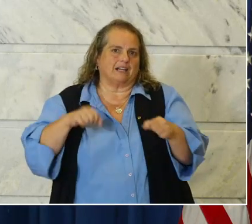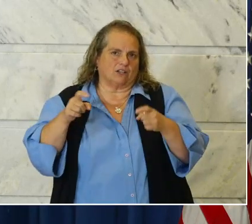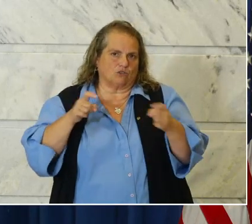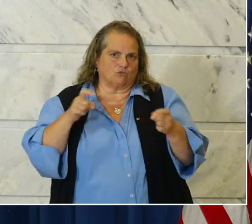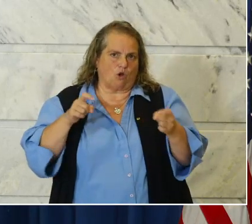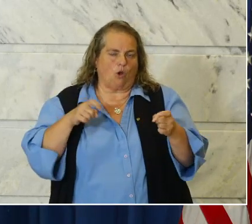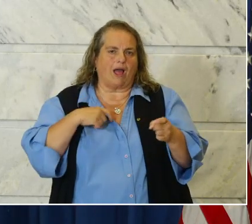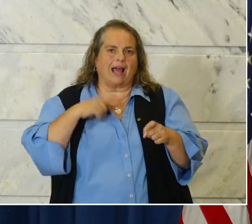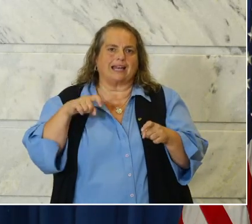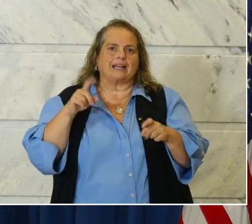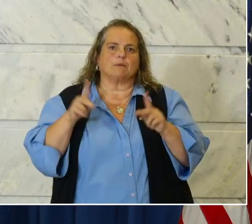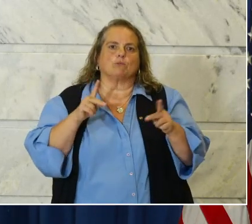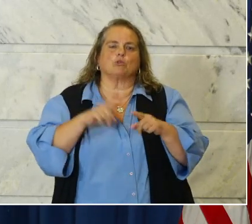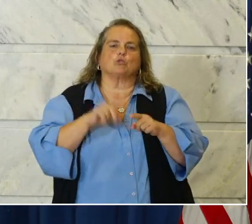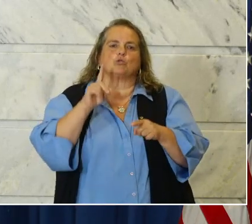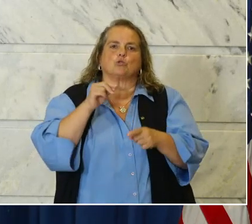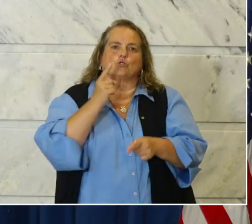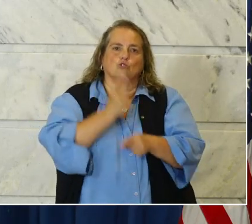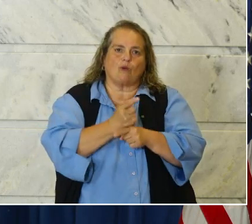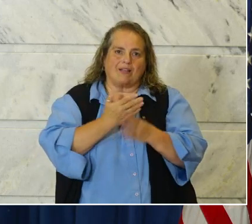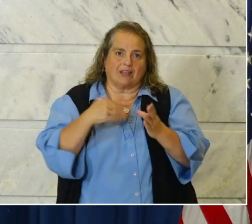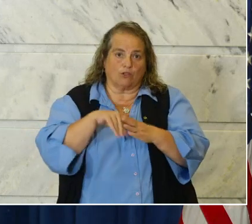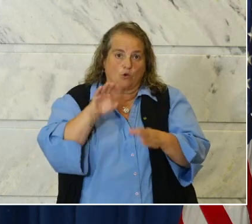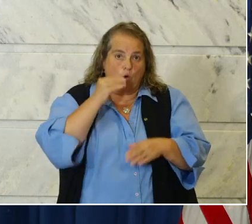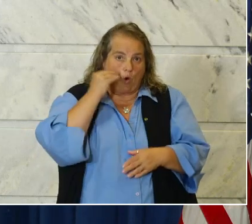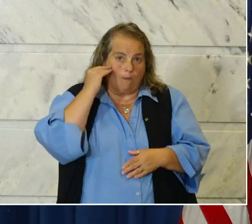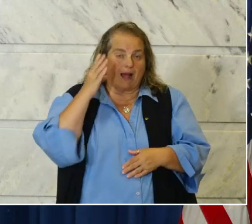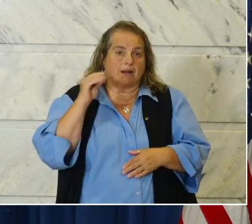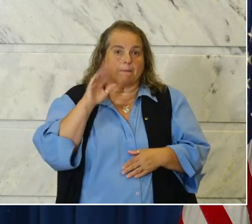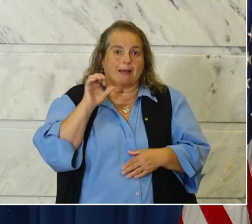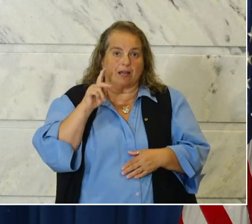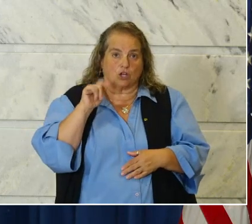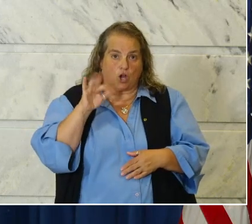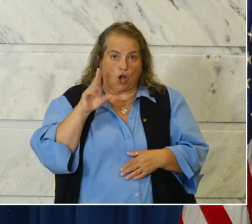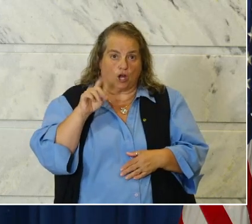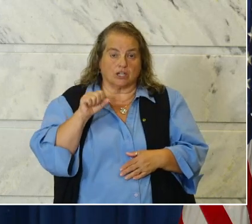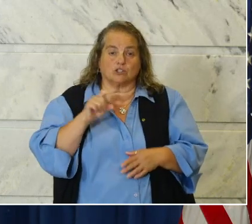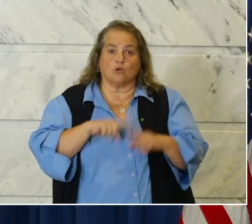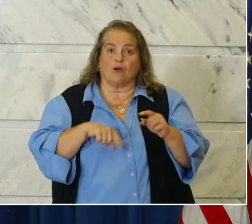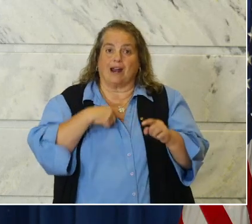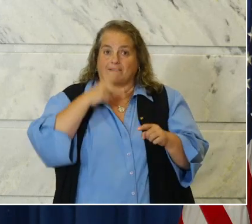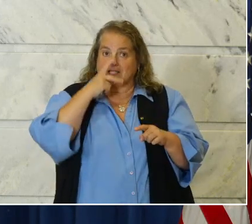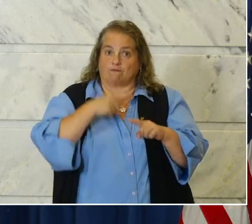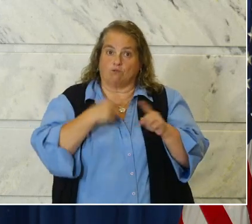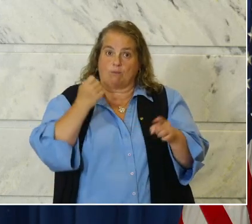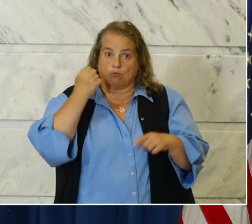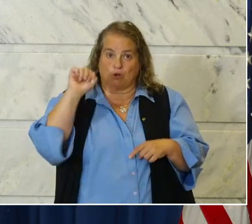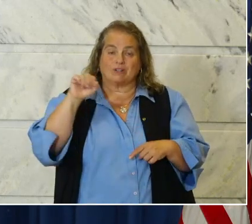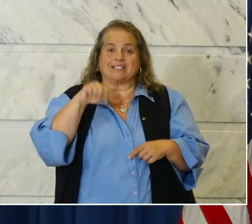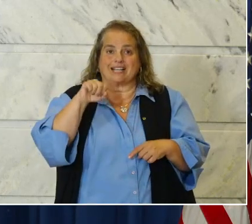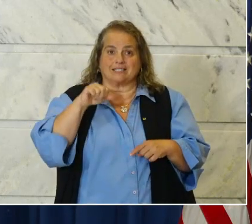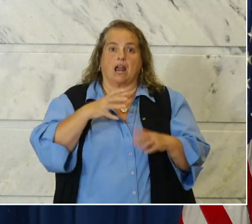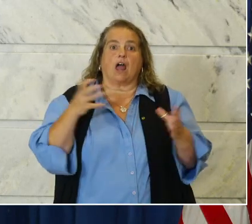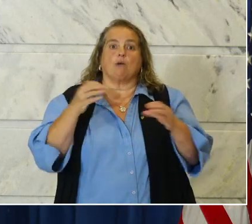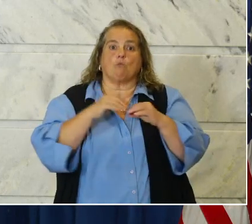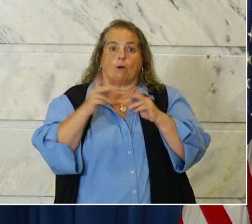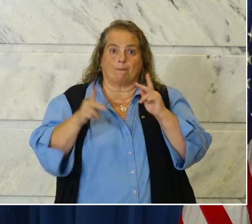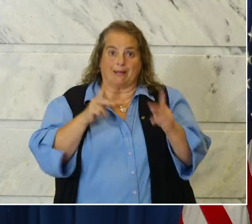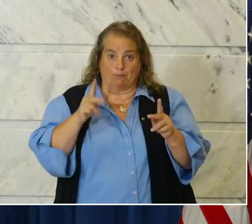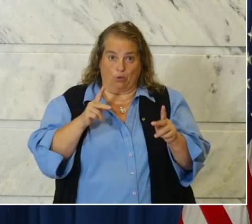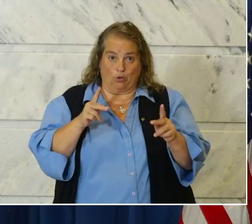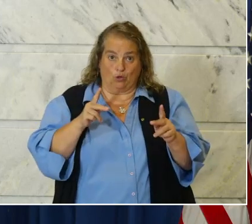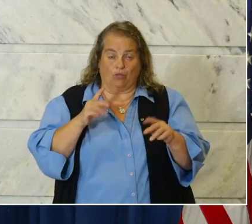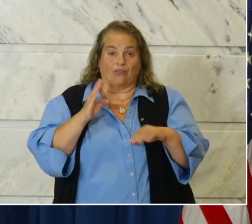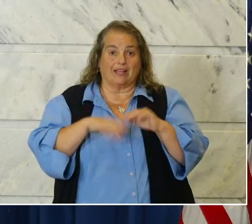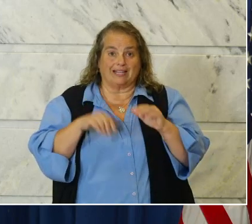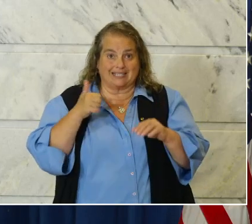people to do the right thing in their homes and in their backyards. Well, what I've seen from protests is, yes, it's a lot more people other than